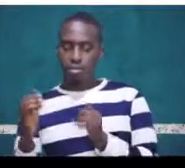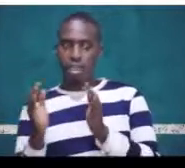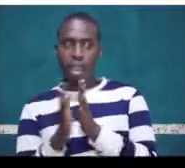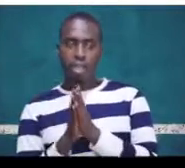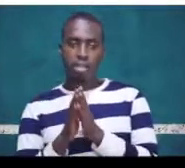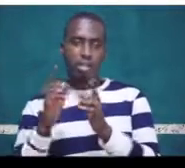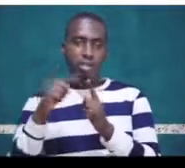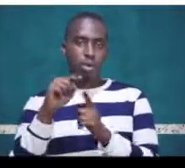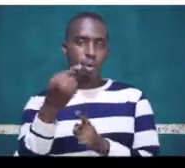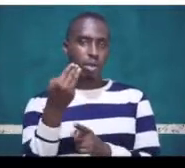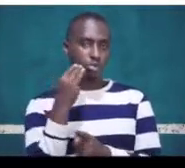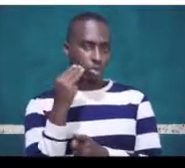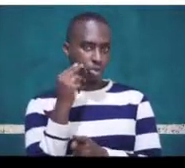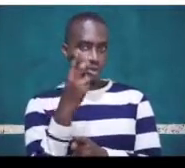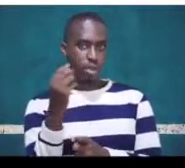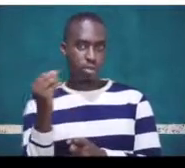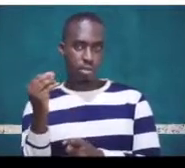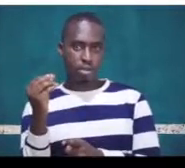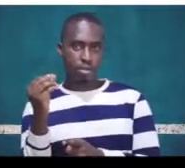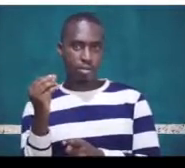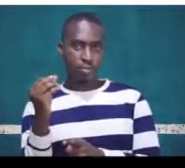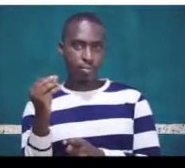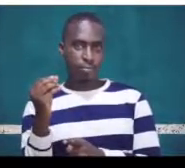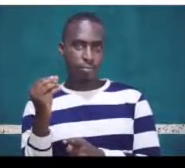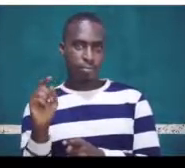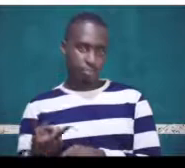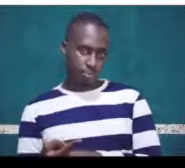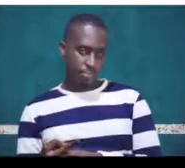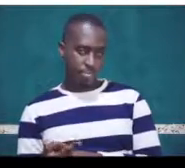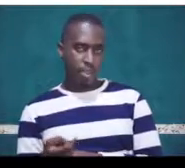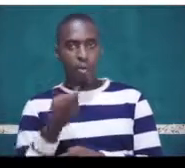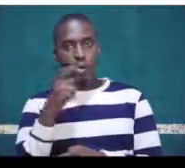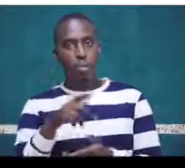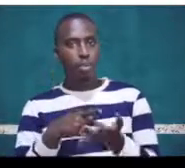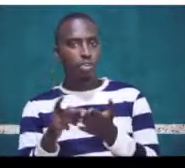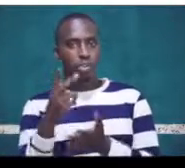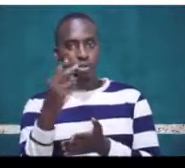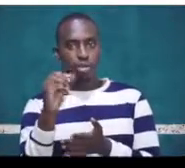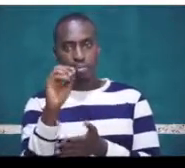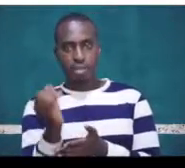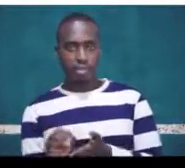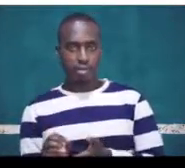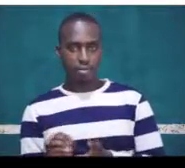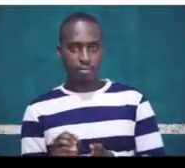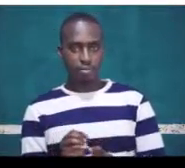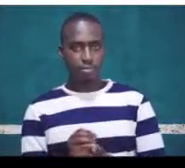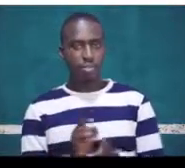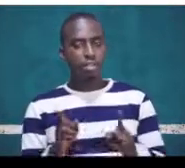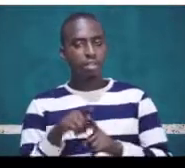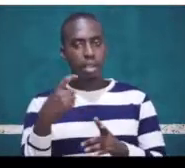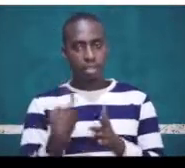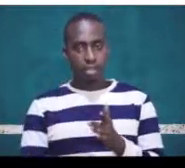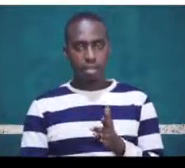360,000 up to 1,200,000 Rwanda francs, you need to pay 20% as